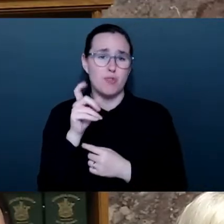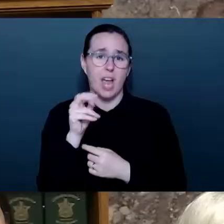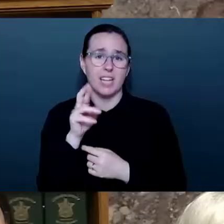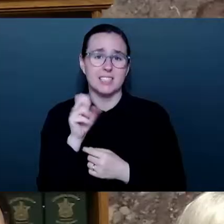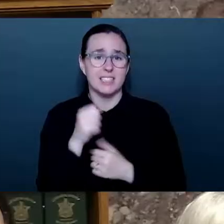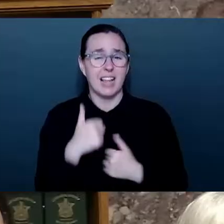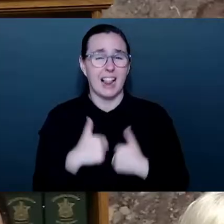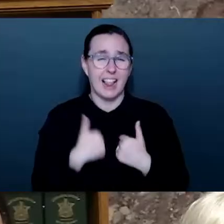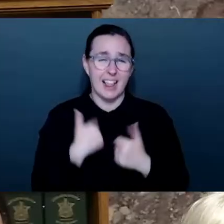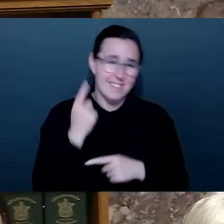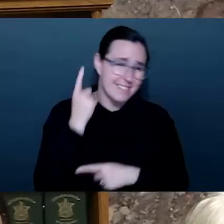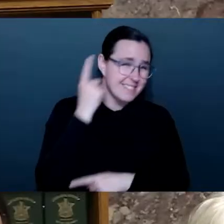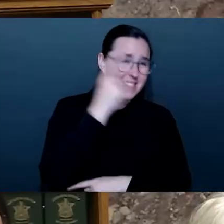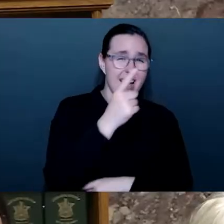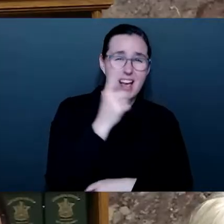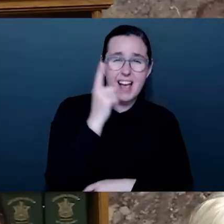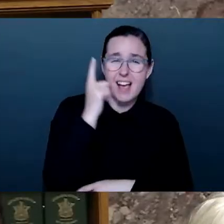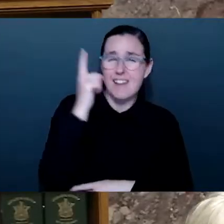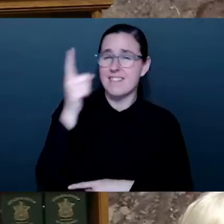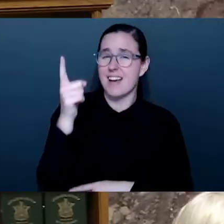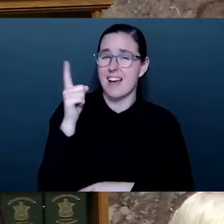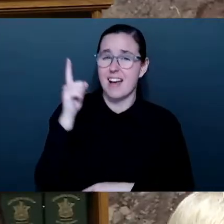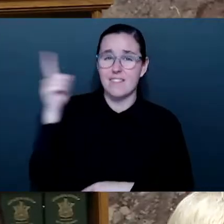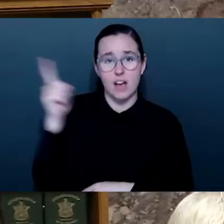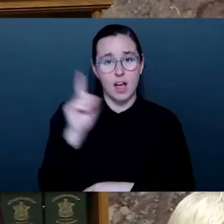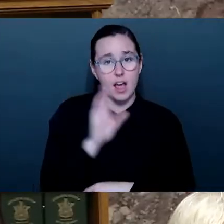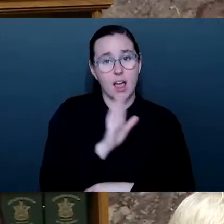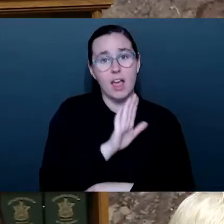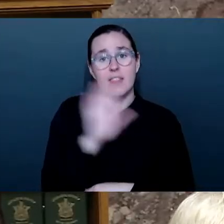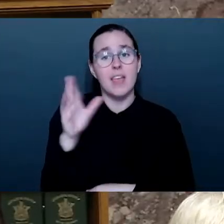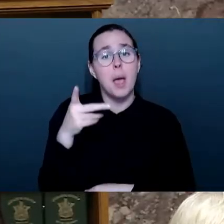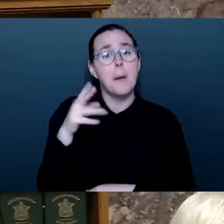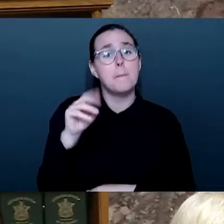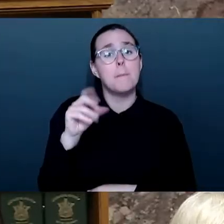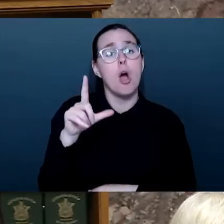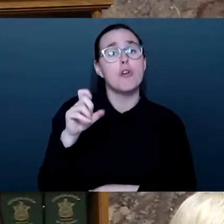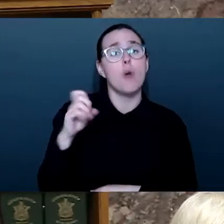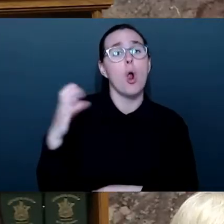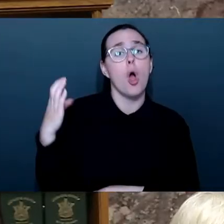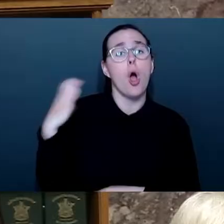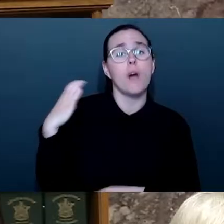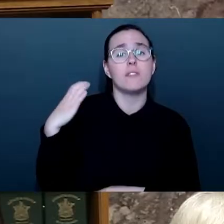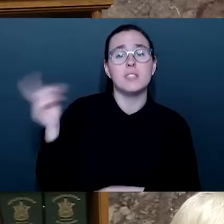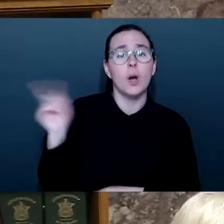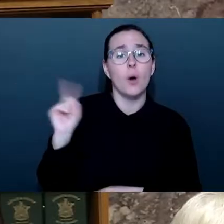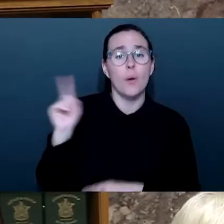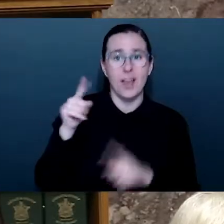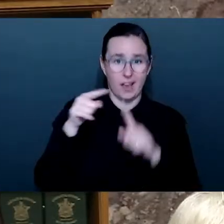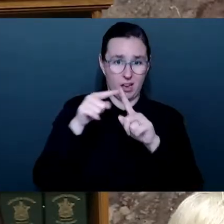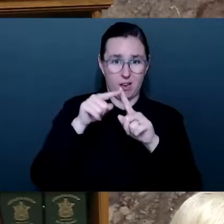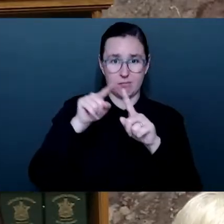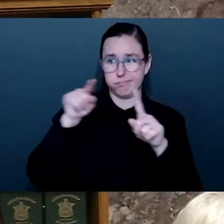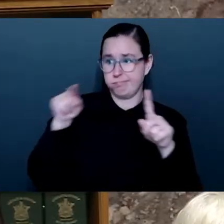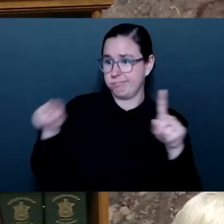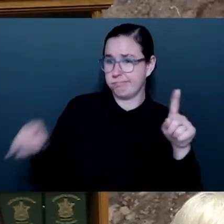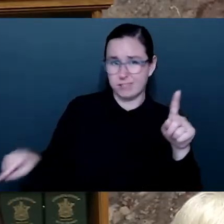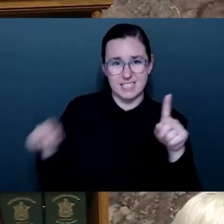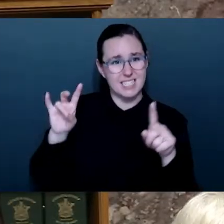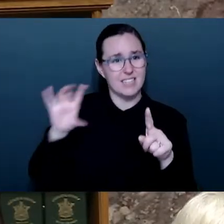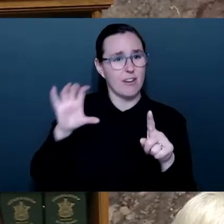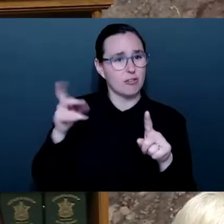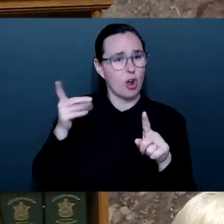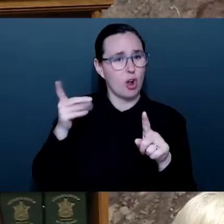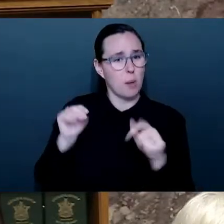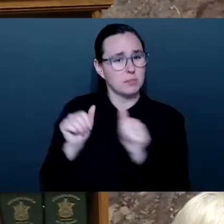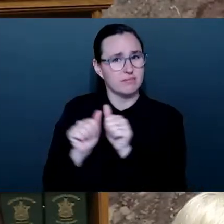maybe she can ask a simple, straightforward question. Does she think it's appropriate that somebody 700 kilometers away should